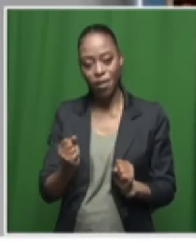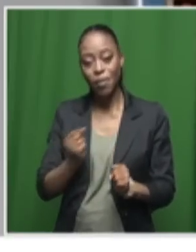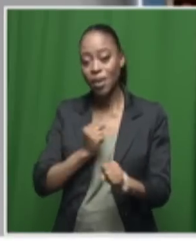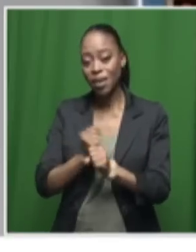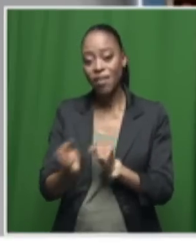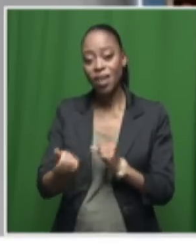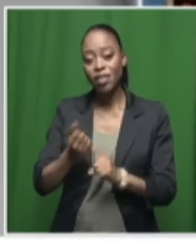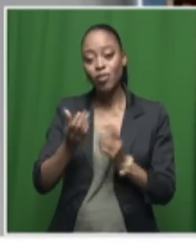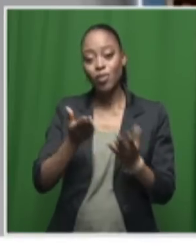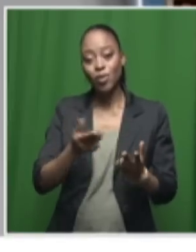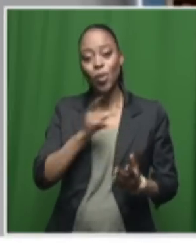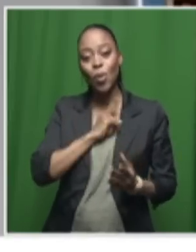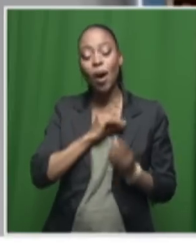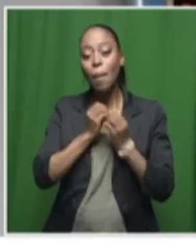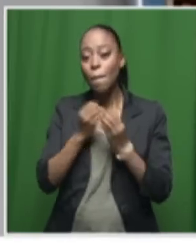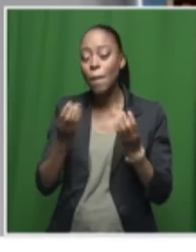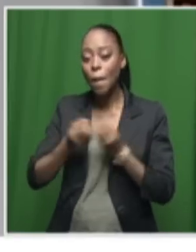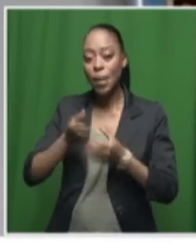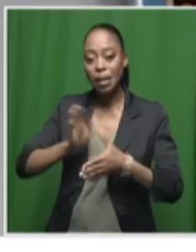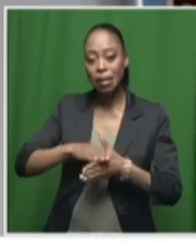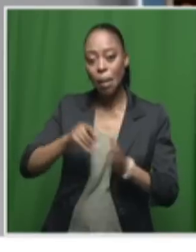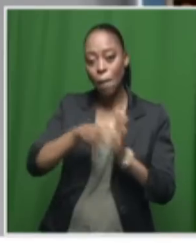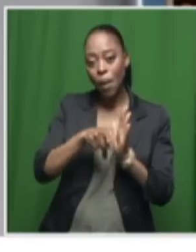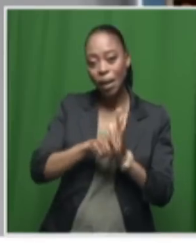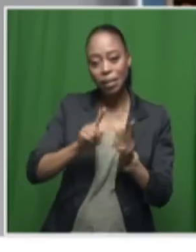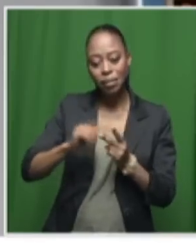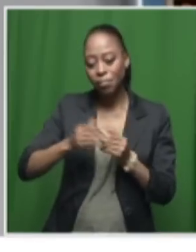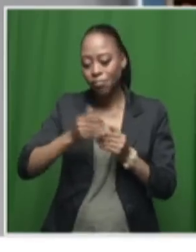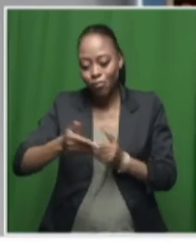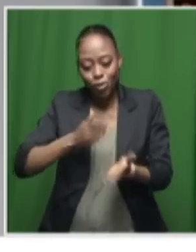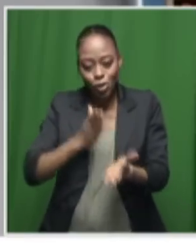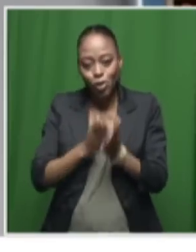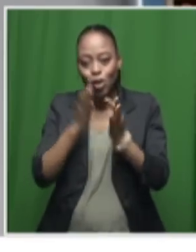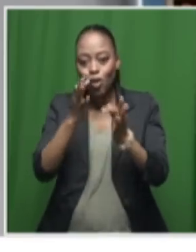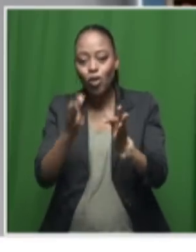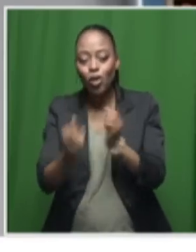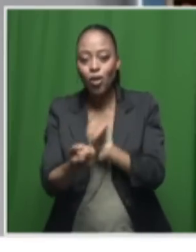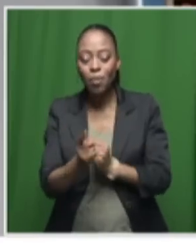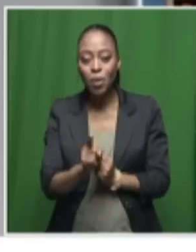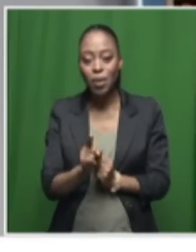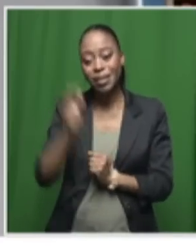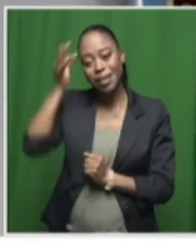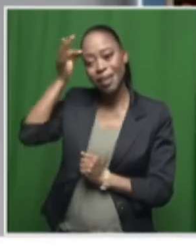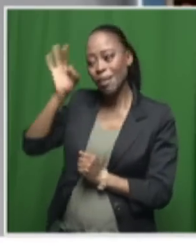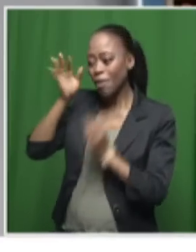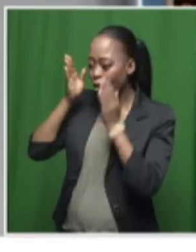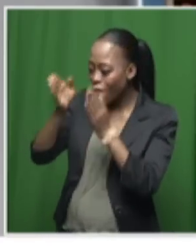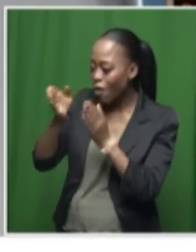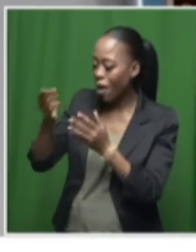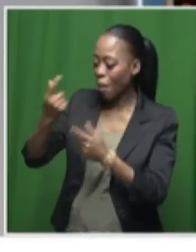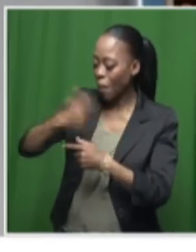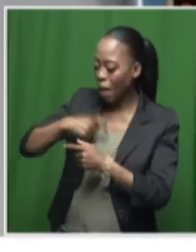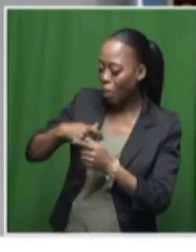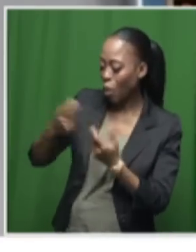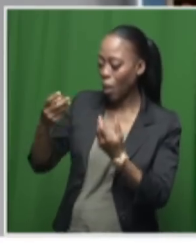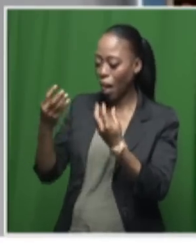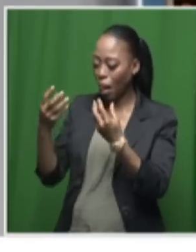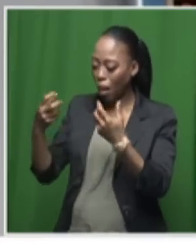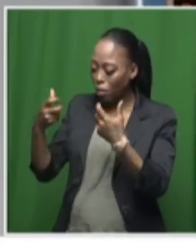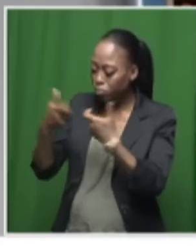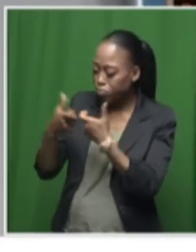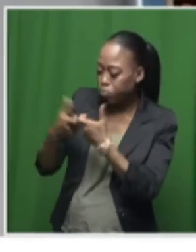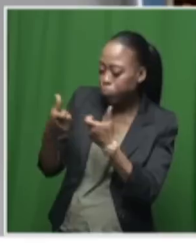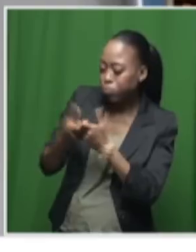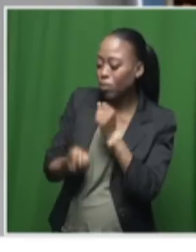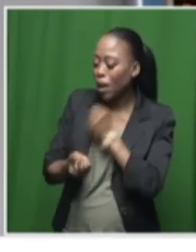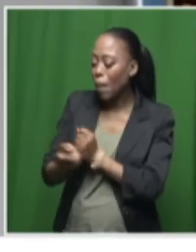of reasons. A very important reason has to do with policy uncertainty. We've got a government that is far too interested in Lekotlas and infighting and the election that's